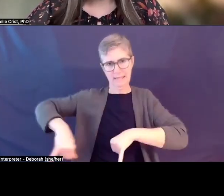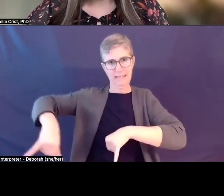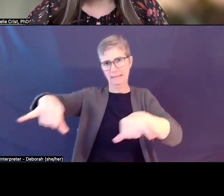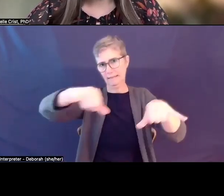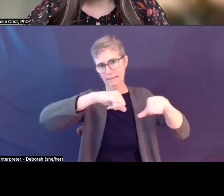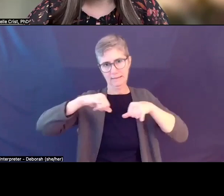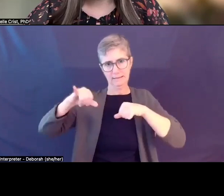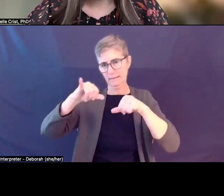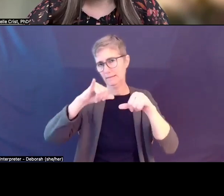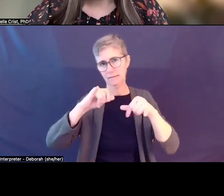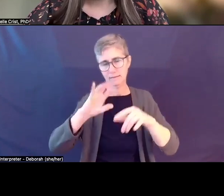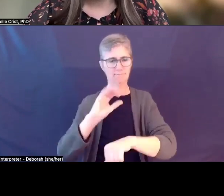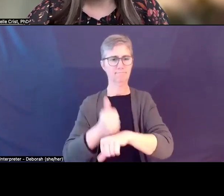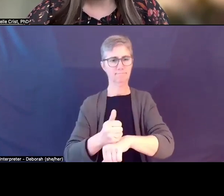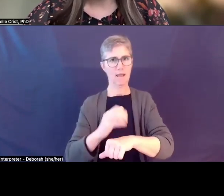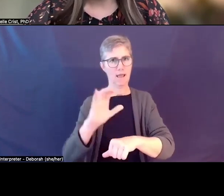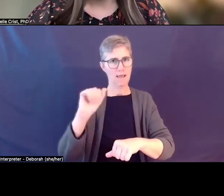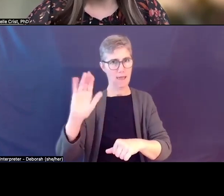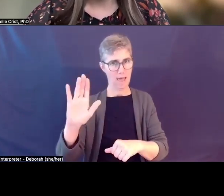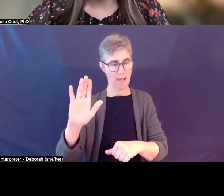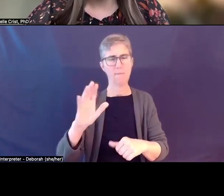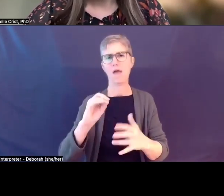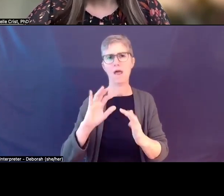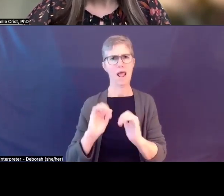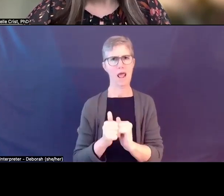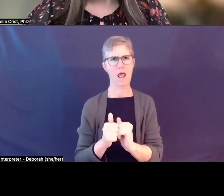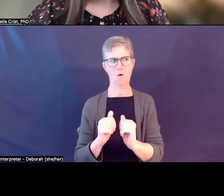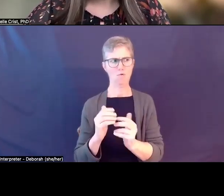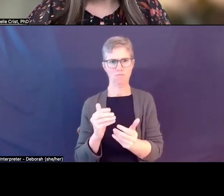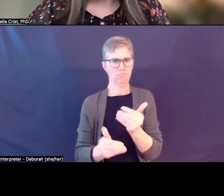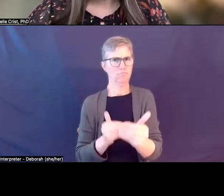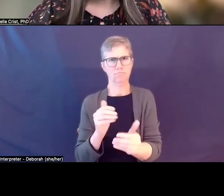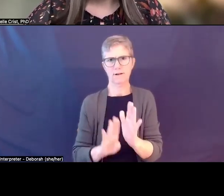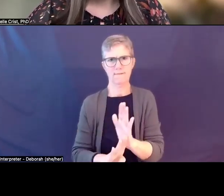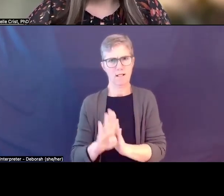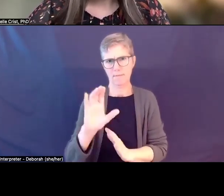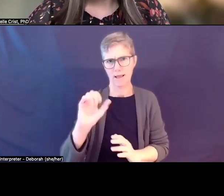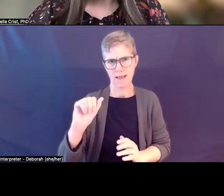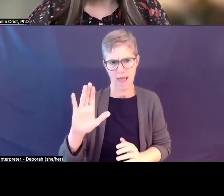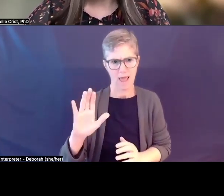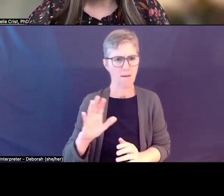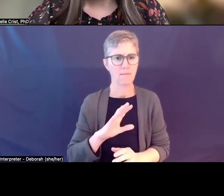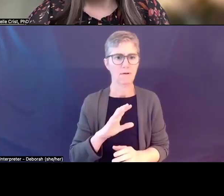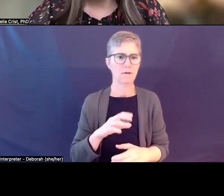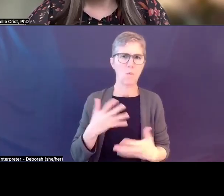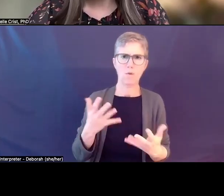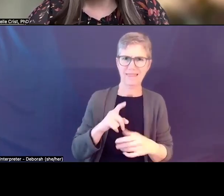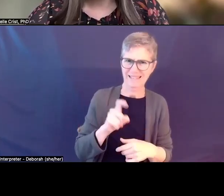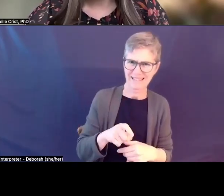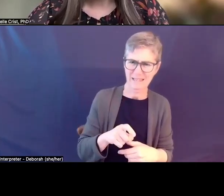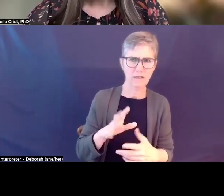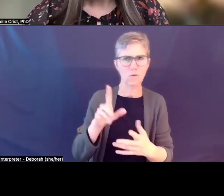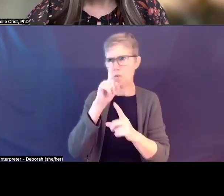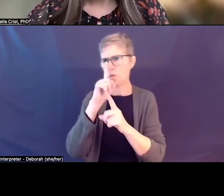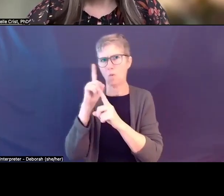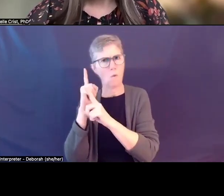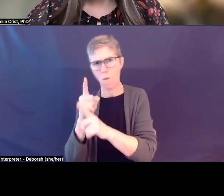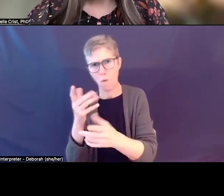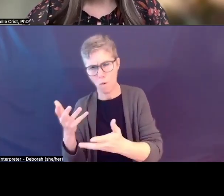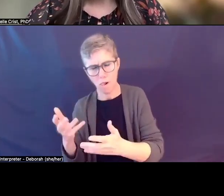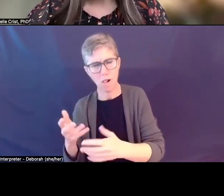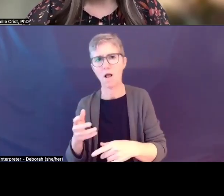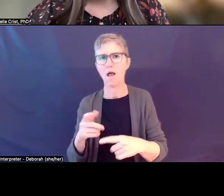of establishing a CAB and the process for developing one, including the need for a CAB, what the goals of a CAB would be, and